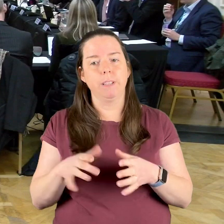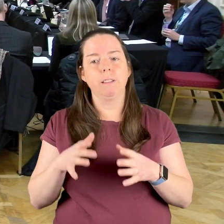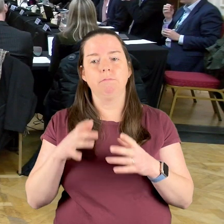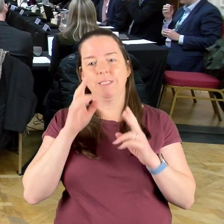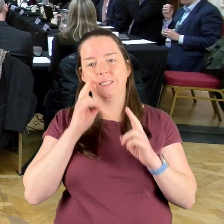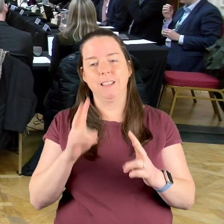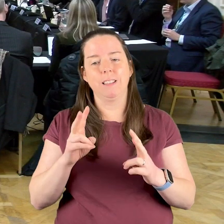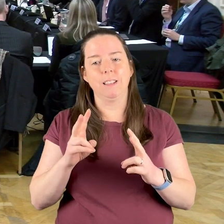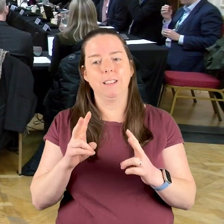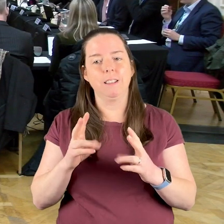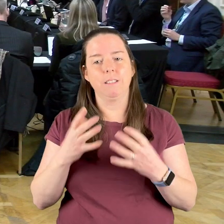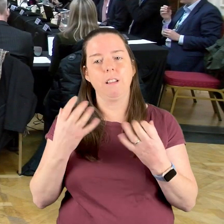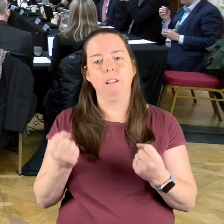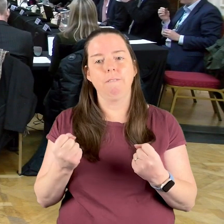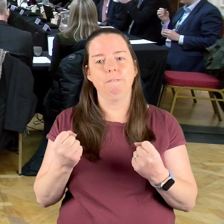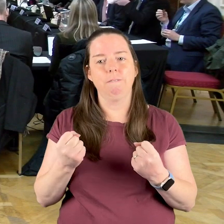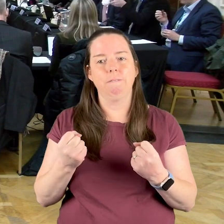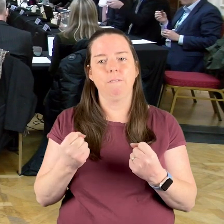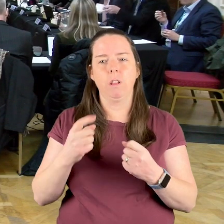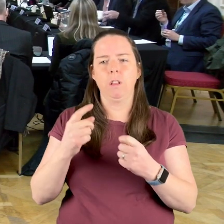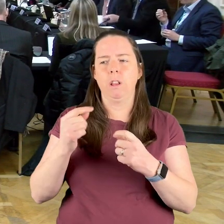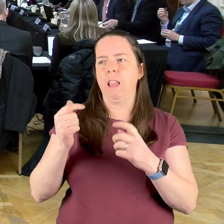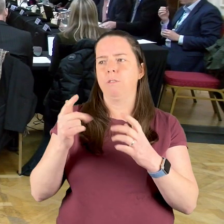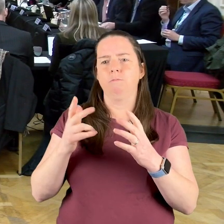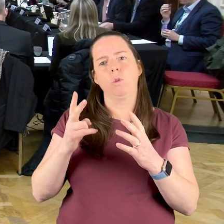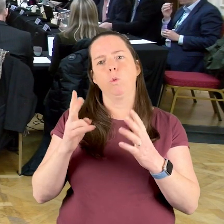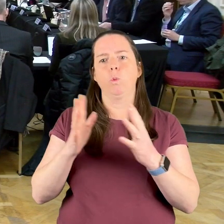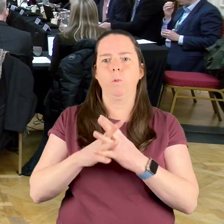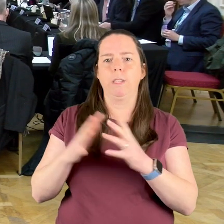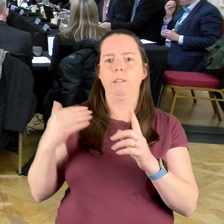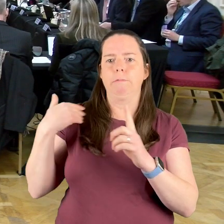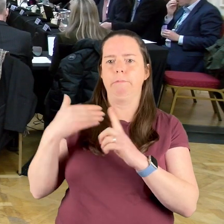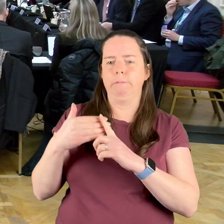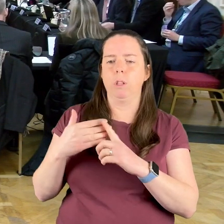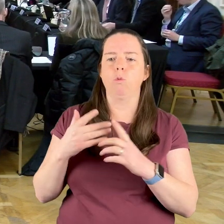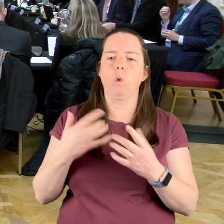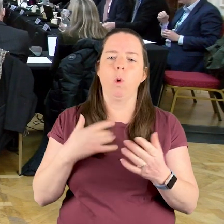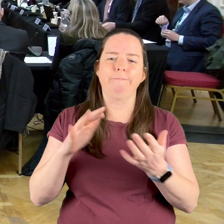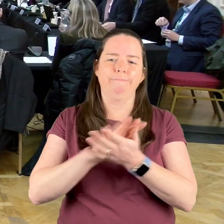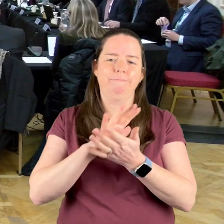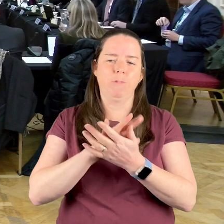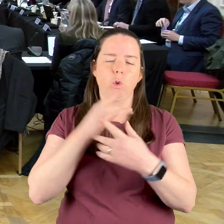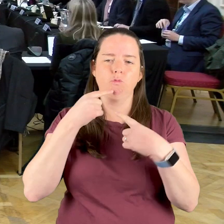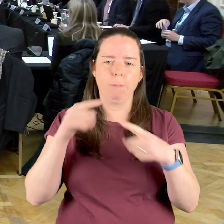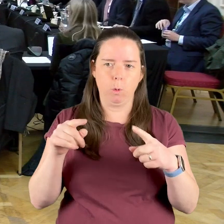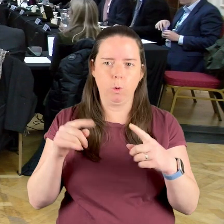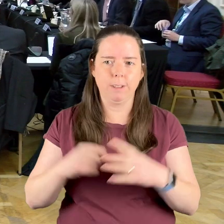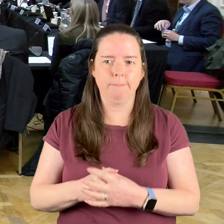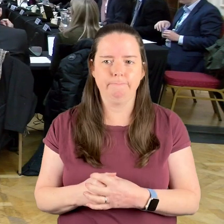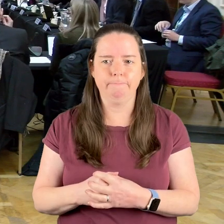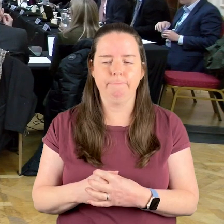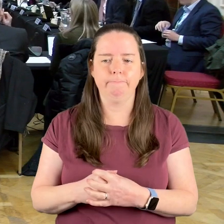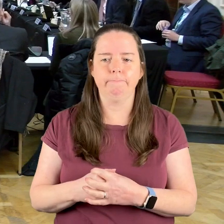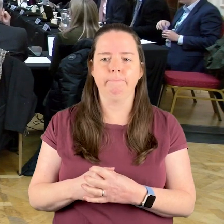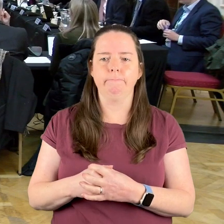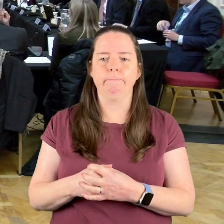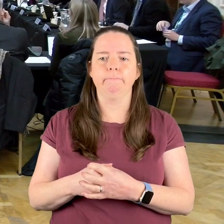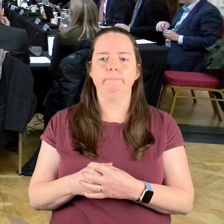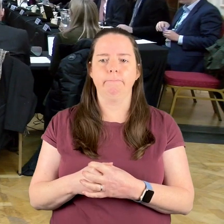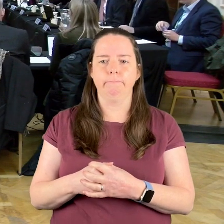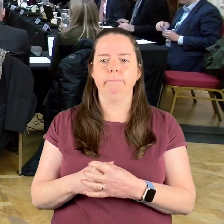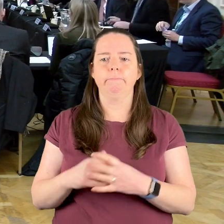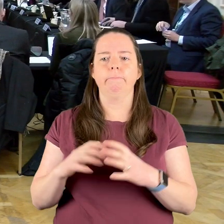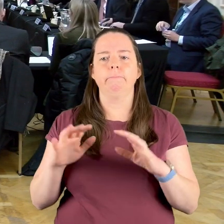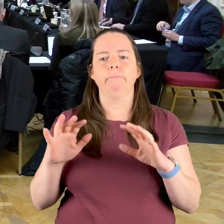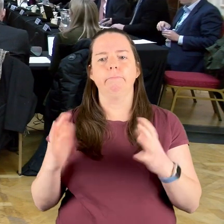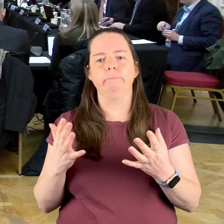over the last couple of weeks in the position, so that's pleasing to report to the board.